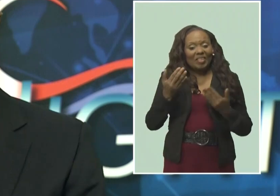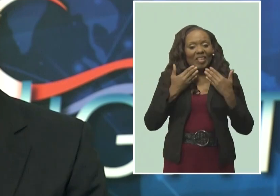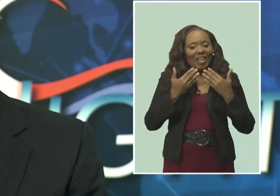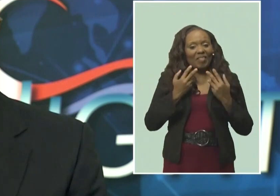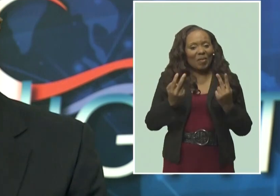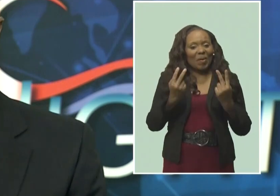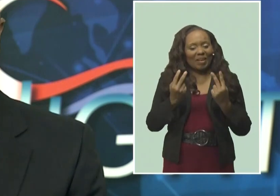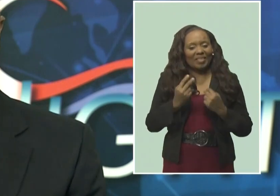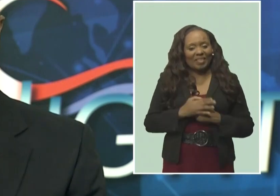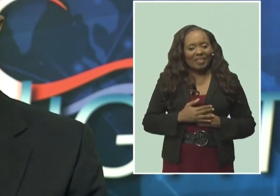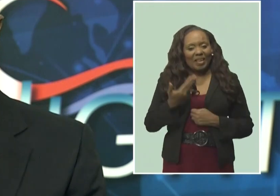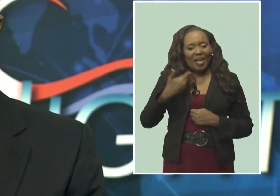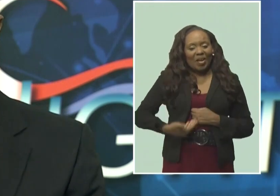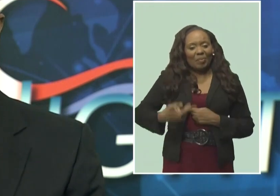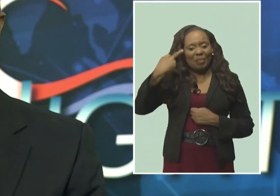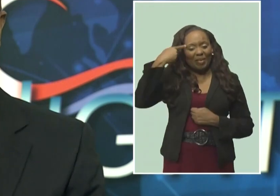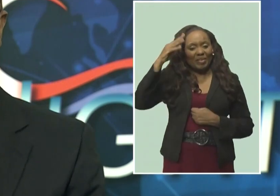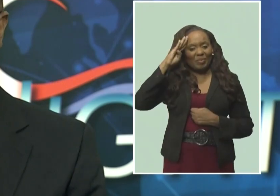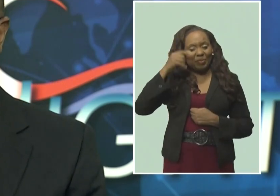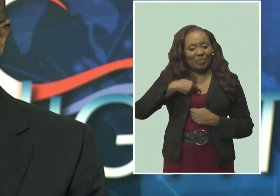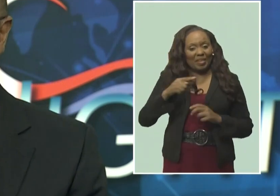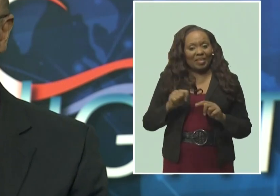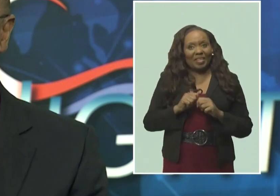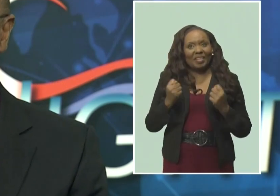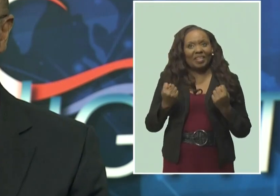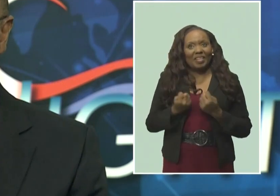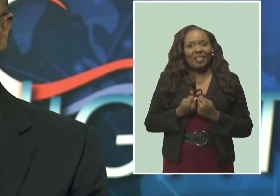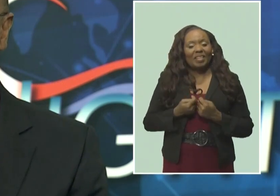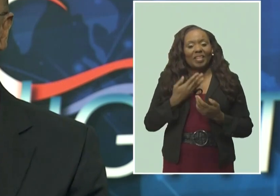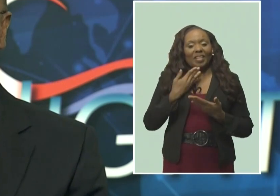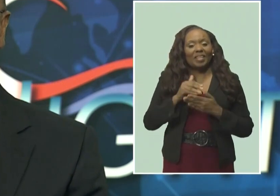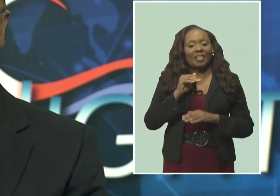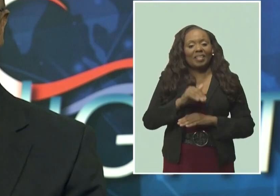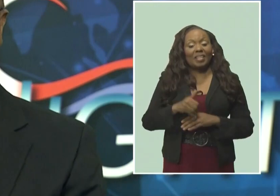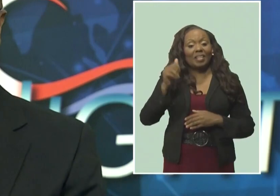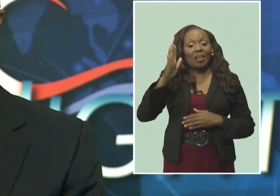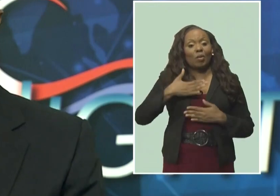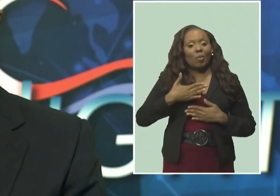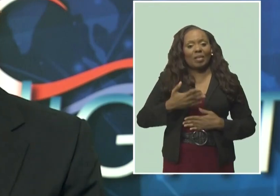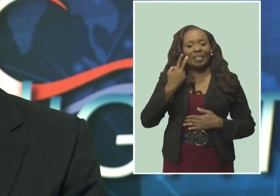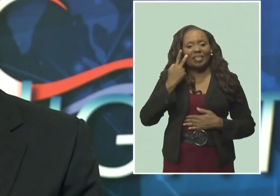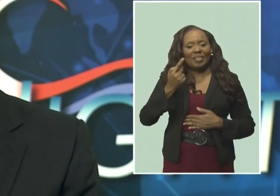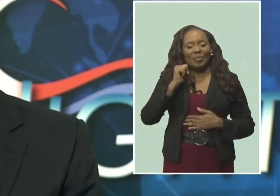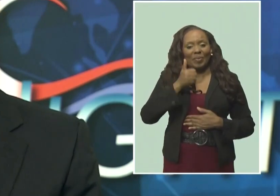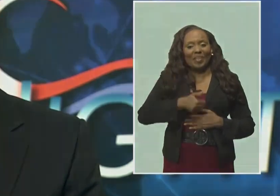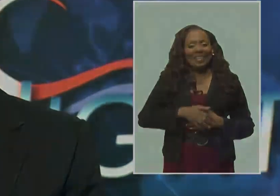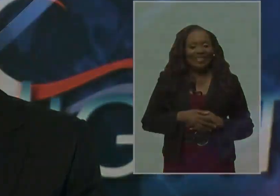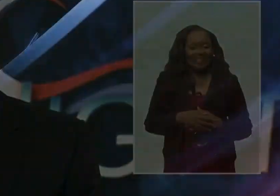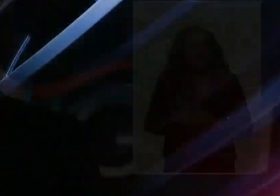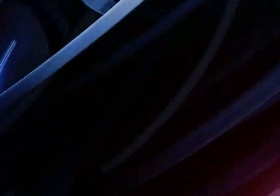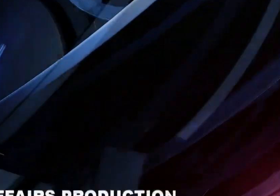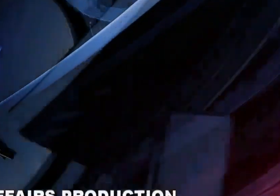spending it with us. I'm Pearson Bowen. For the crew, to all of you, good night. By God's will, we'll see you tomorrow.